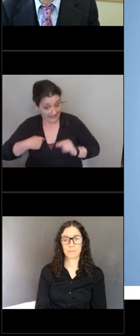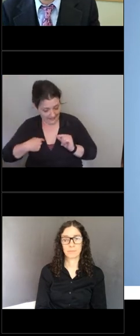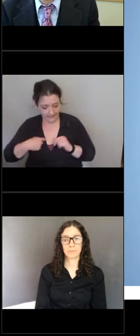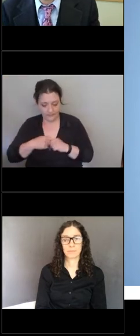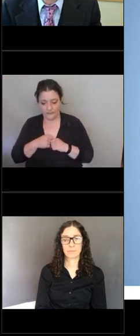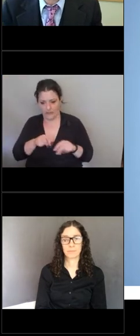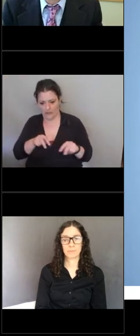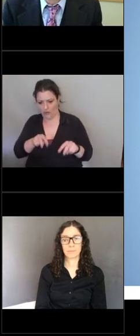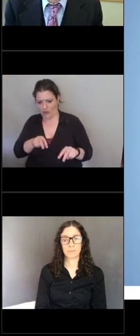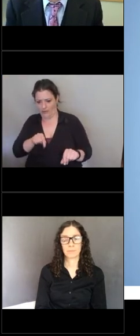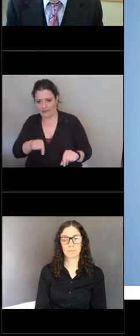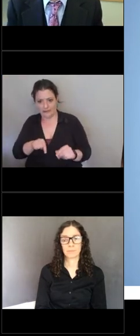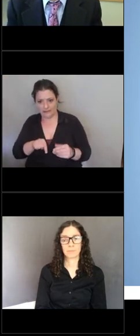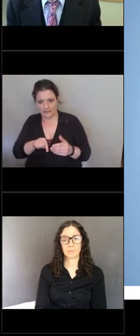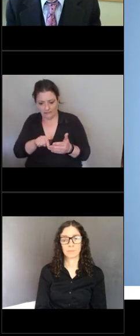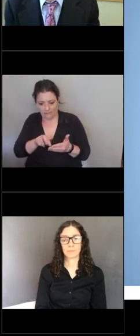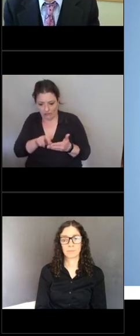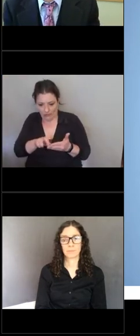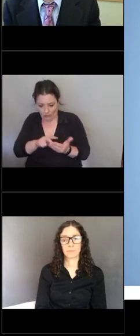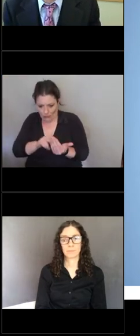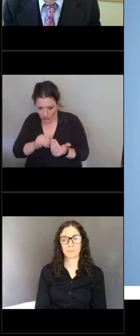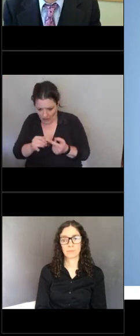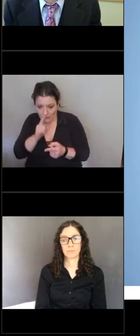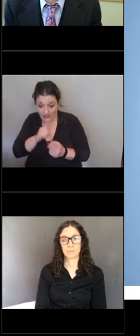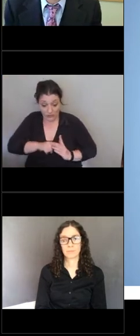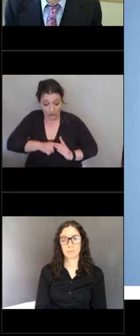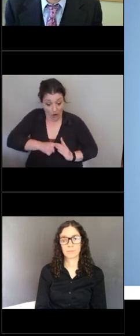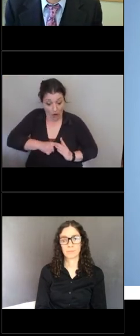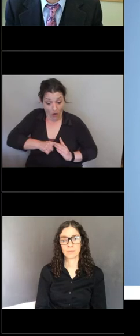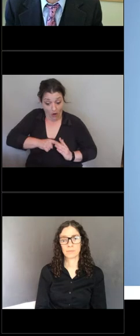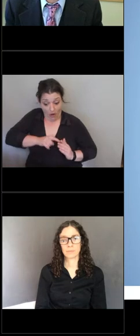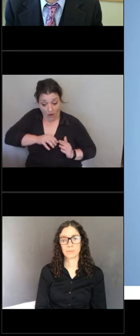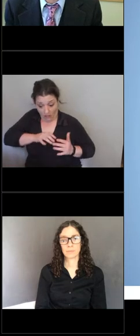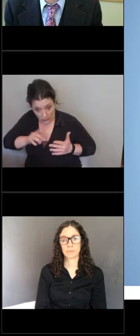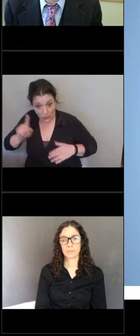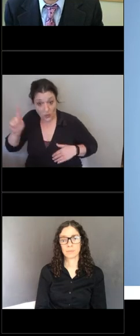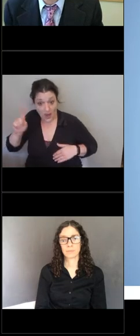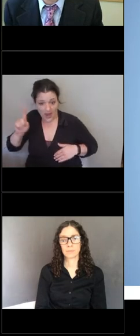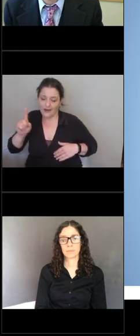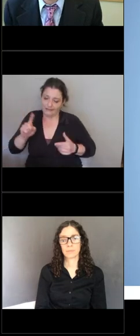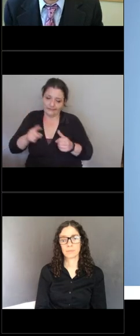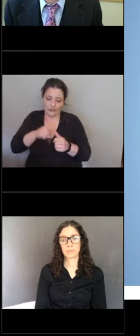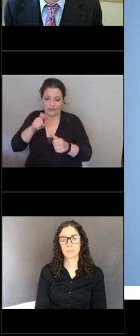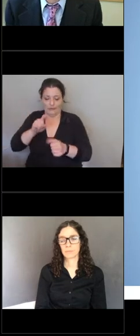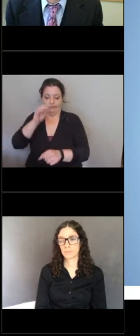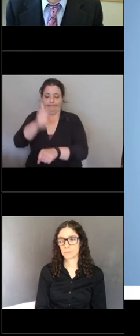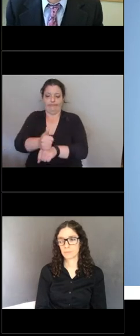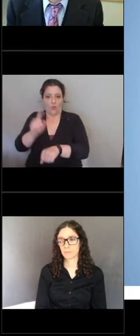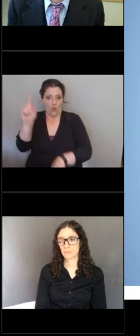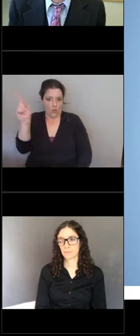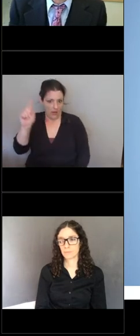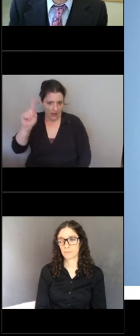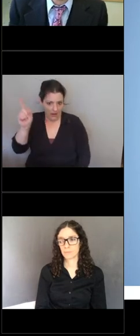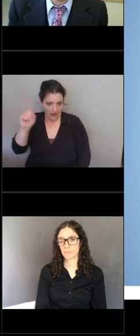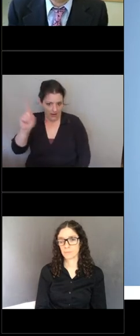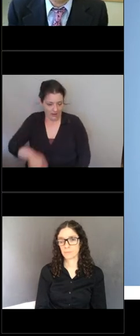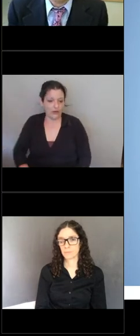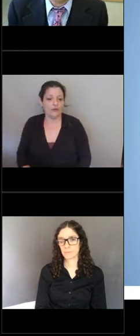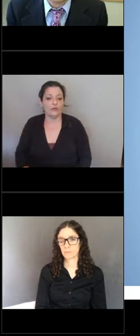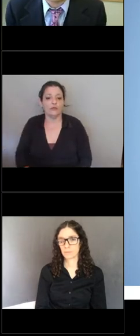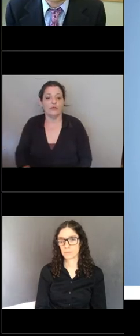a tiny subtropical island located midway, smack dab in the middle of the Atlantic, halfway between South